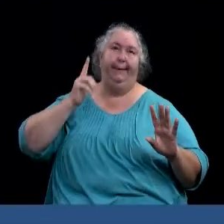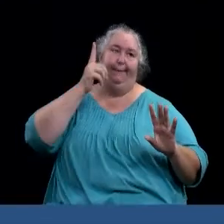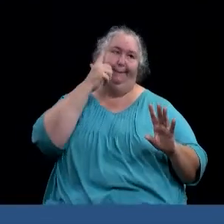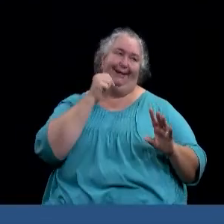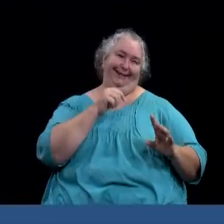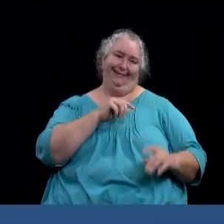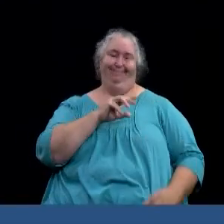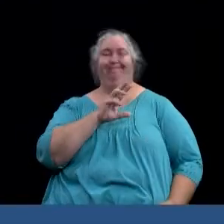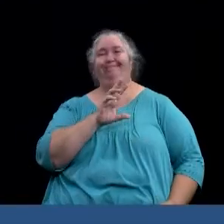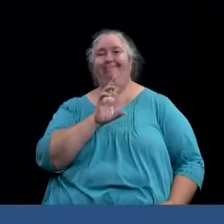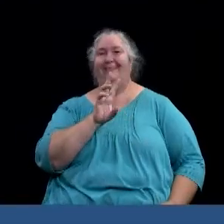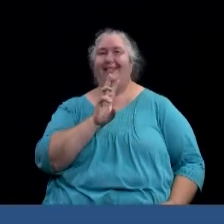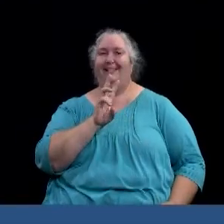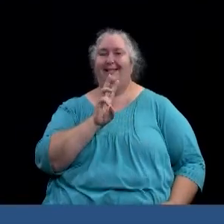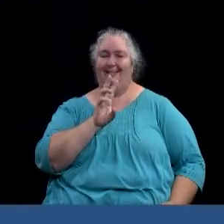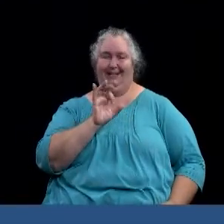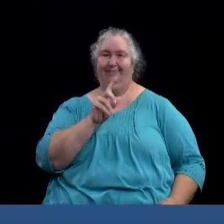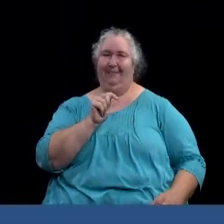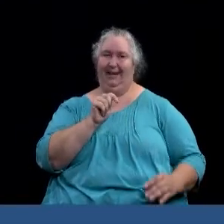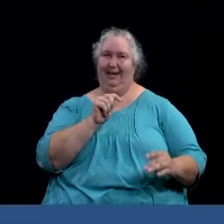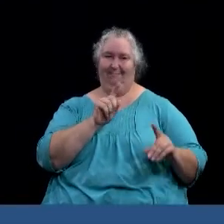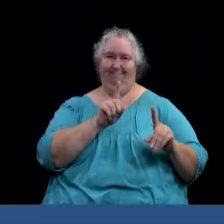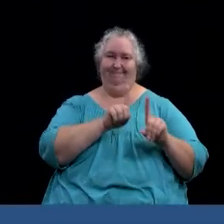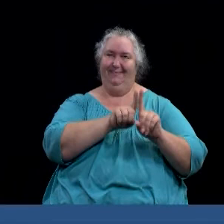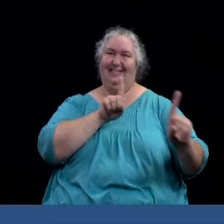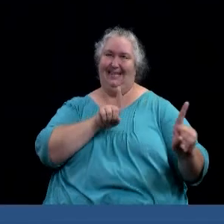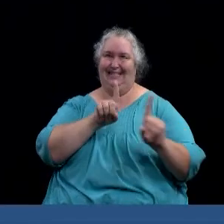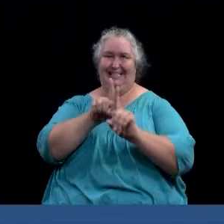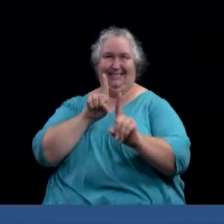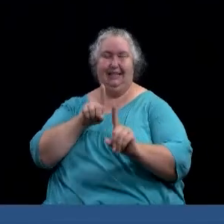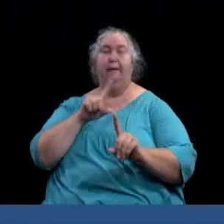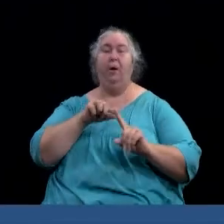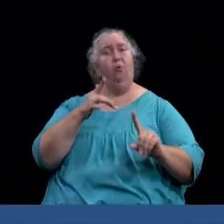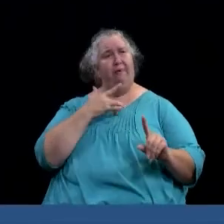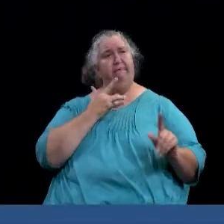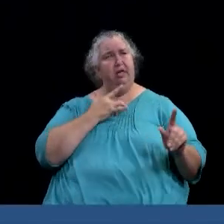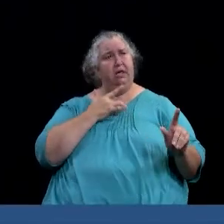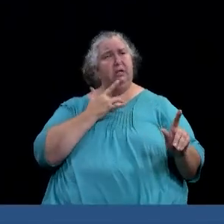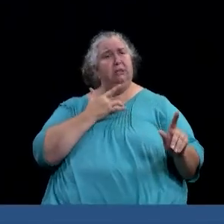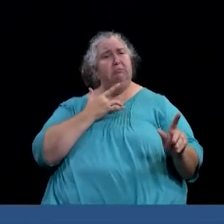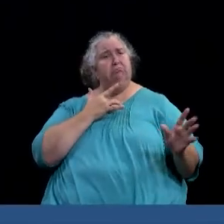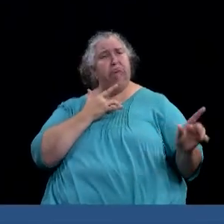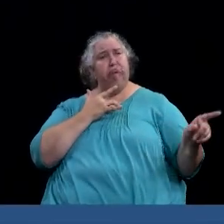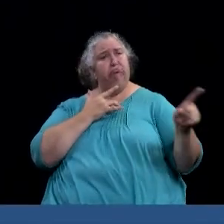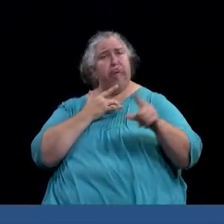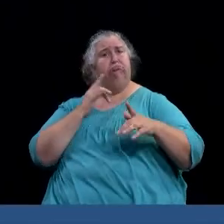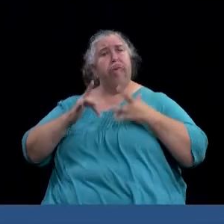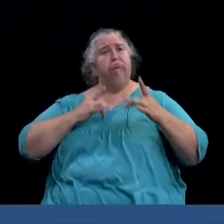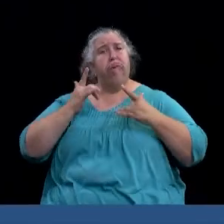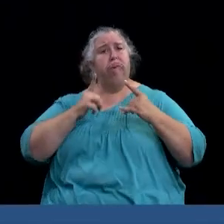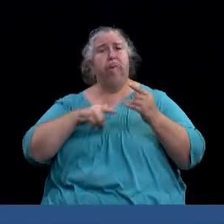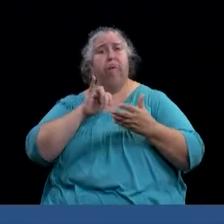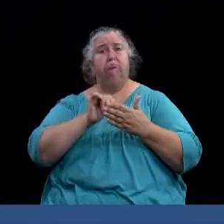we do feel that the tenants are excited about the program. they're finally